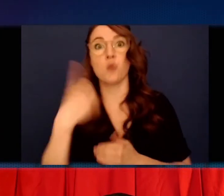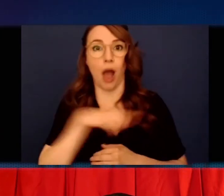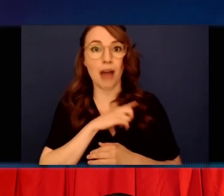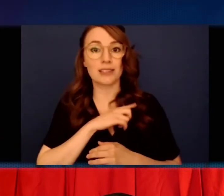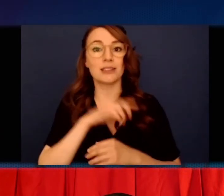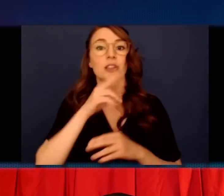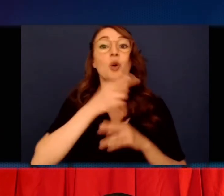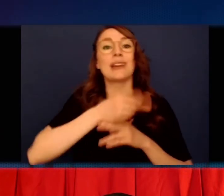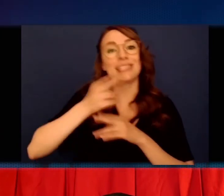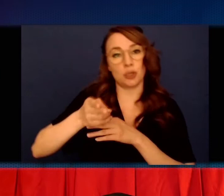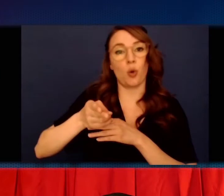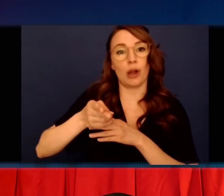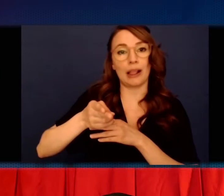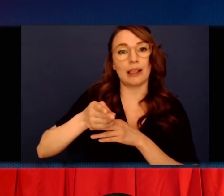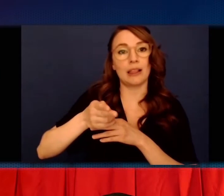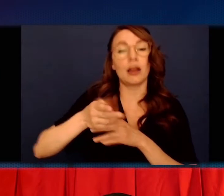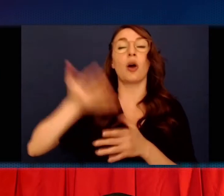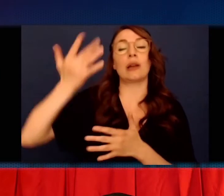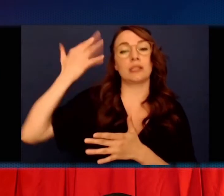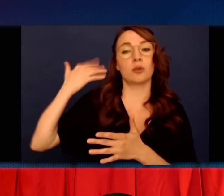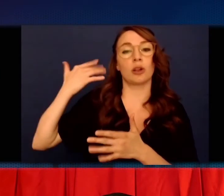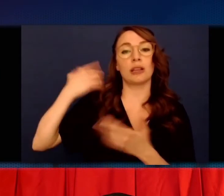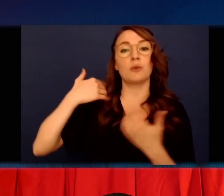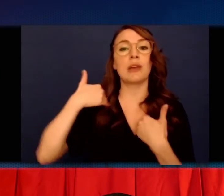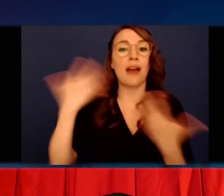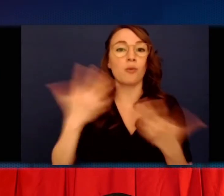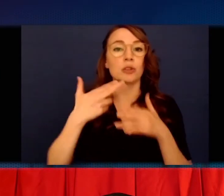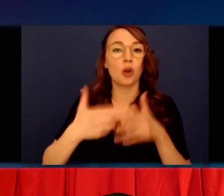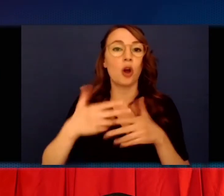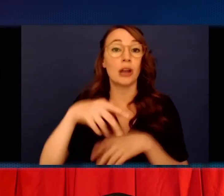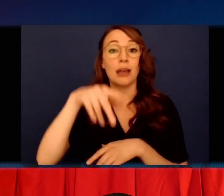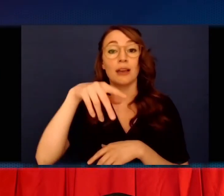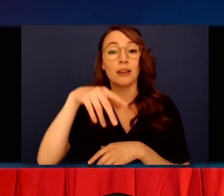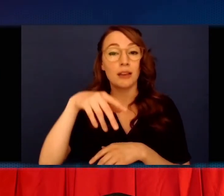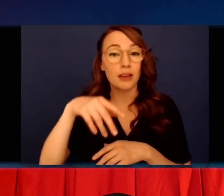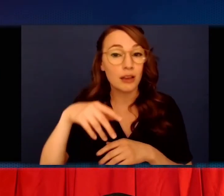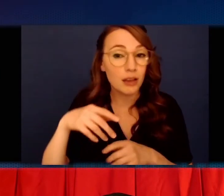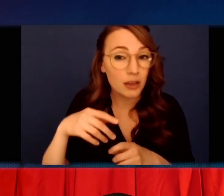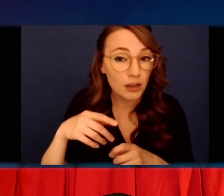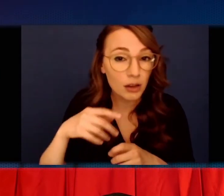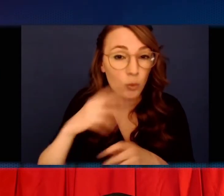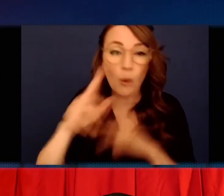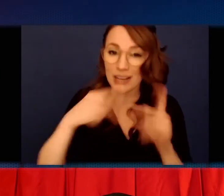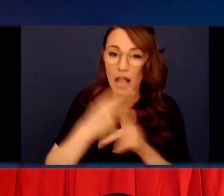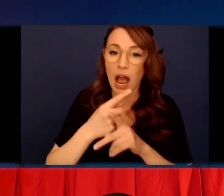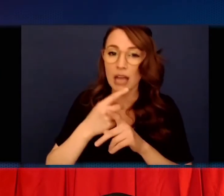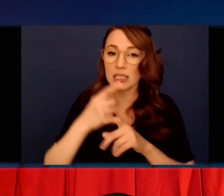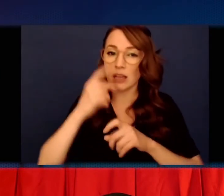a pass-through organization. So you can give to United Way and direct us how you want to